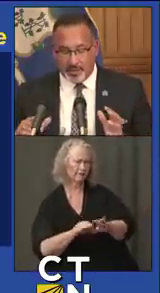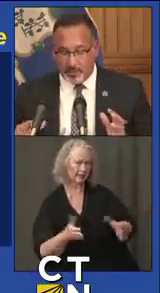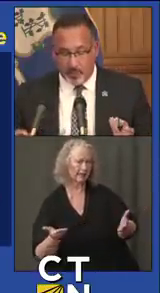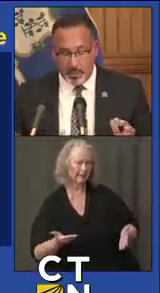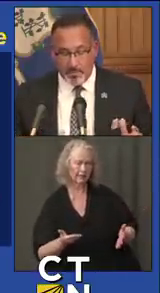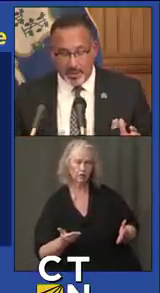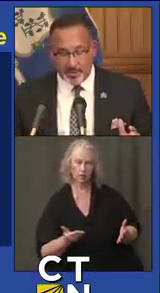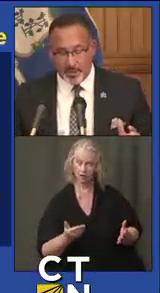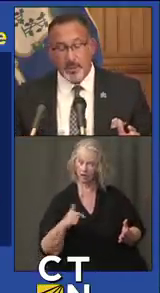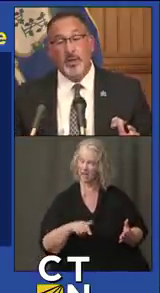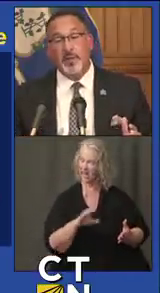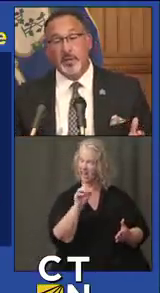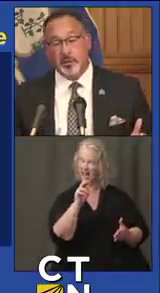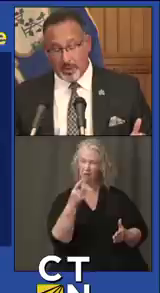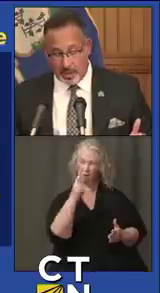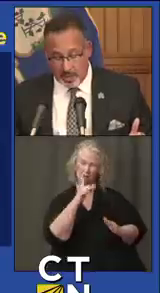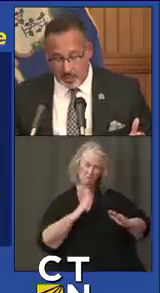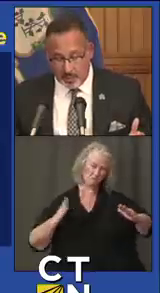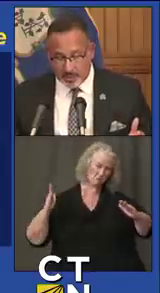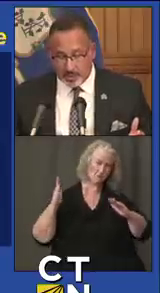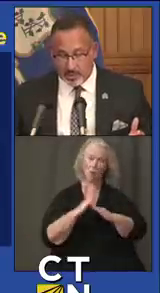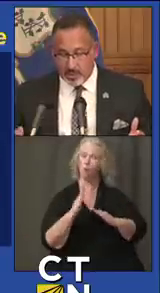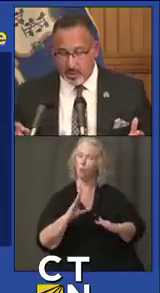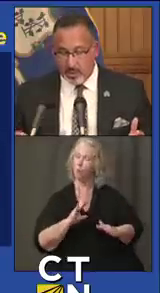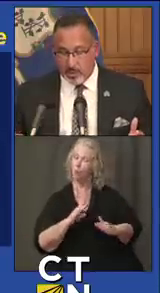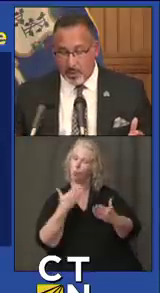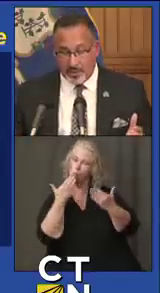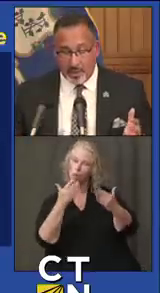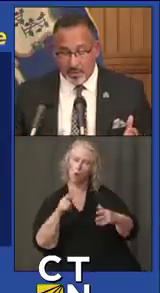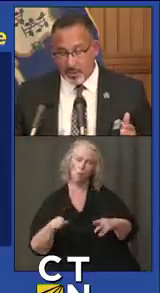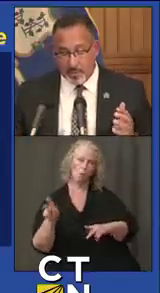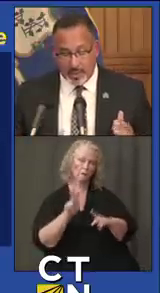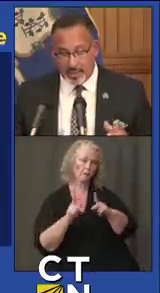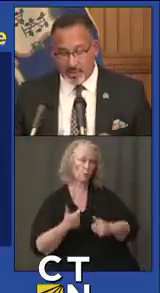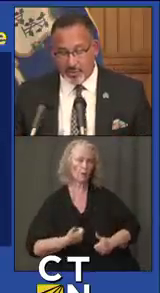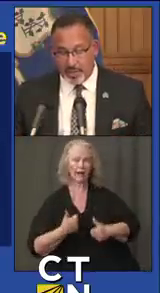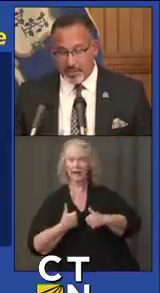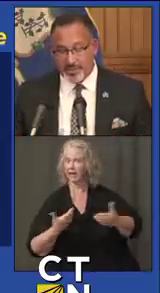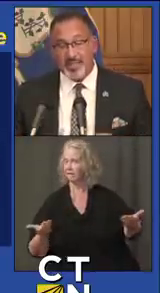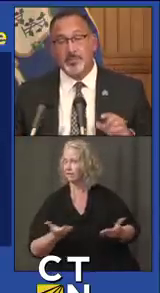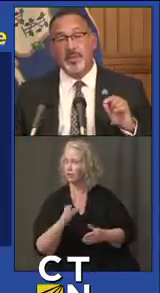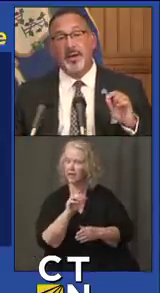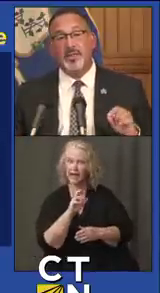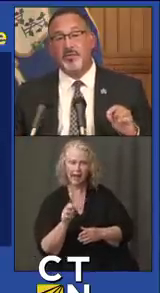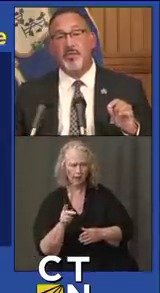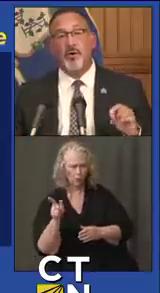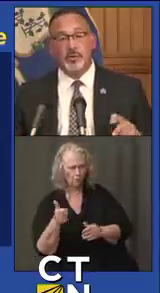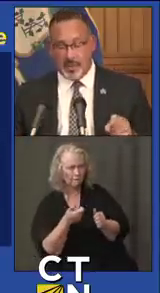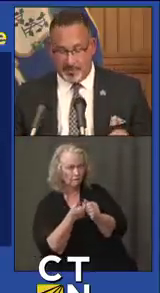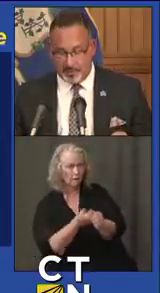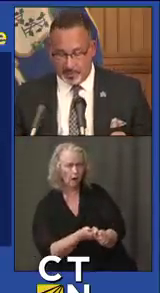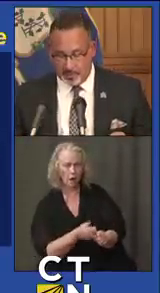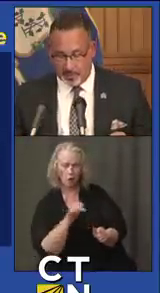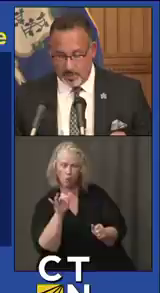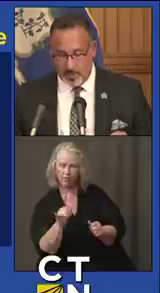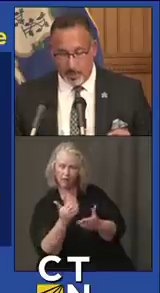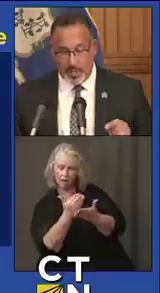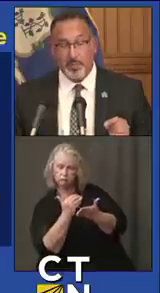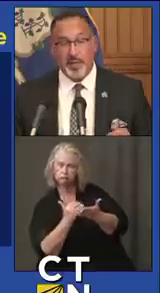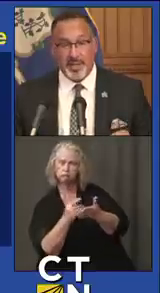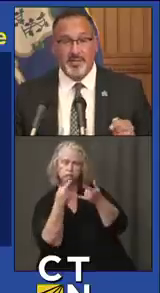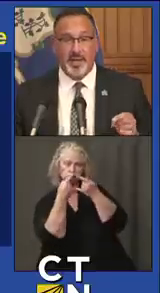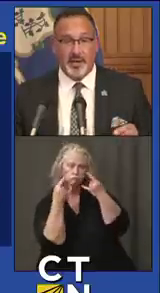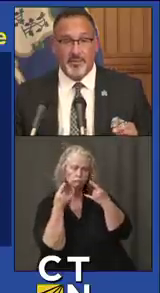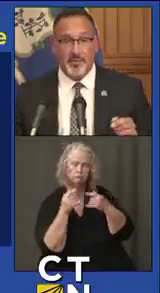Connecticut is performing best. Thank you to the Connecticut residents who have adhered to the mitigation strategies. It's because of those efforts that